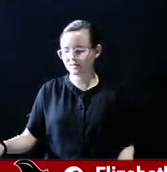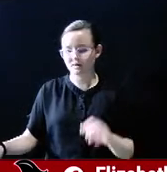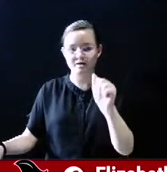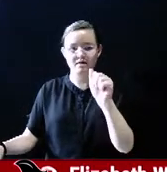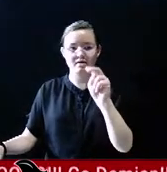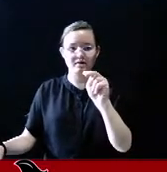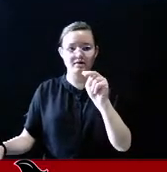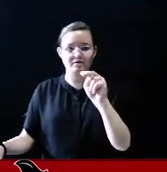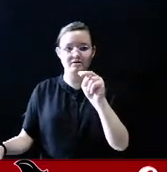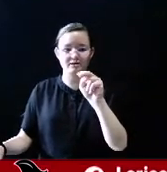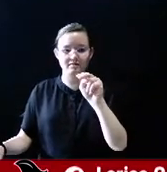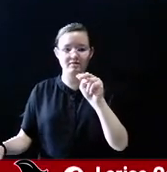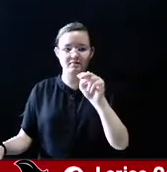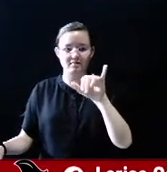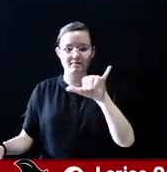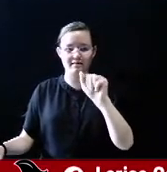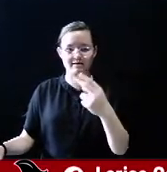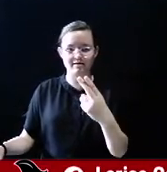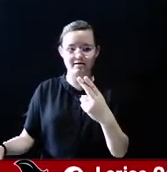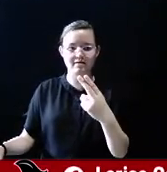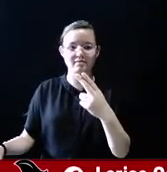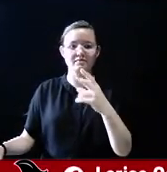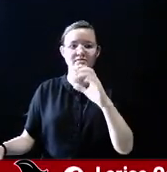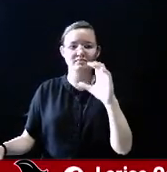Anaya Zanae Curl.